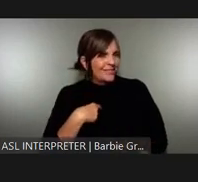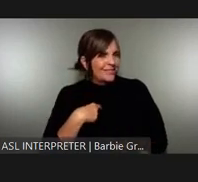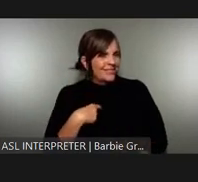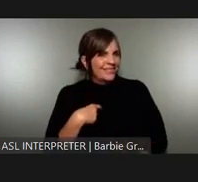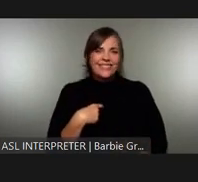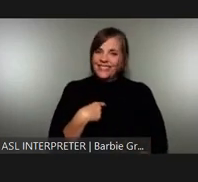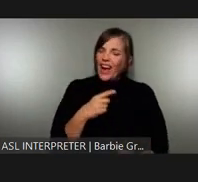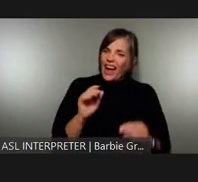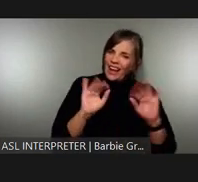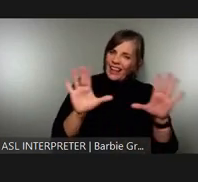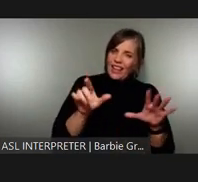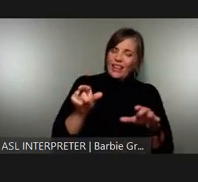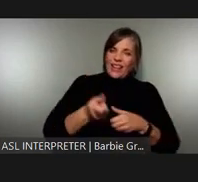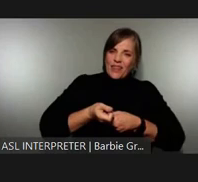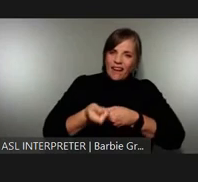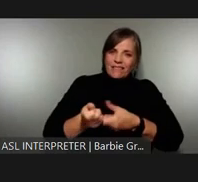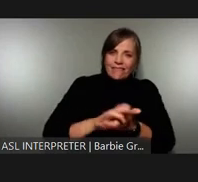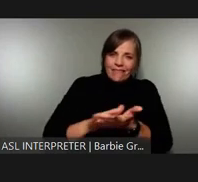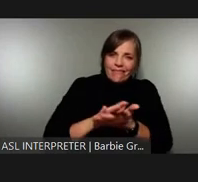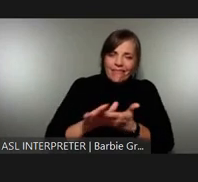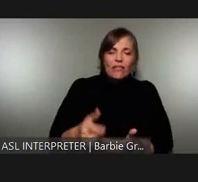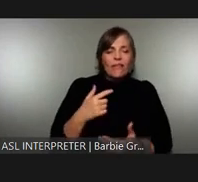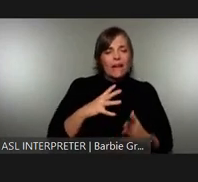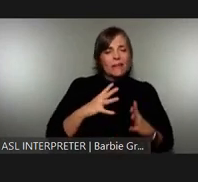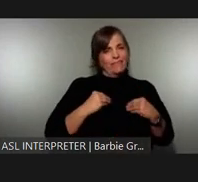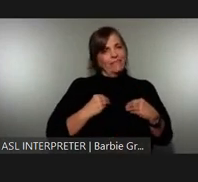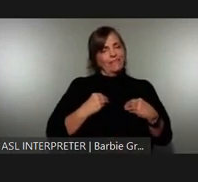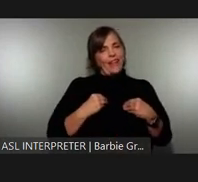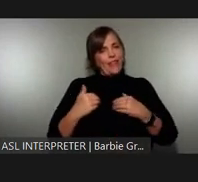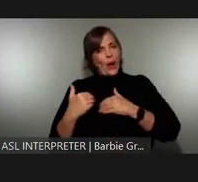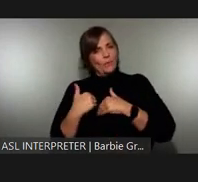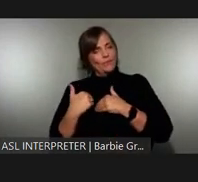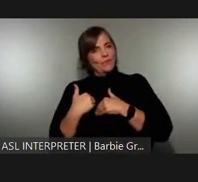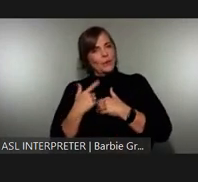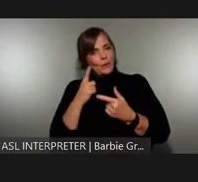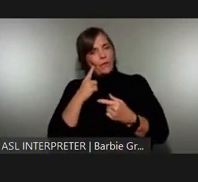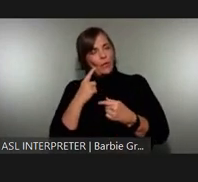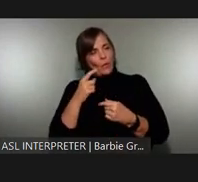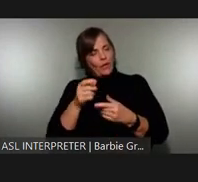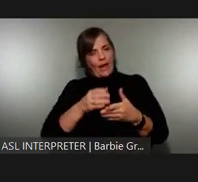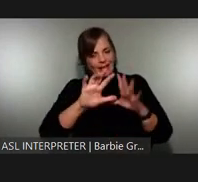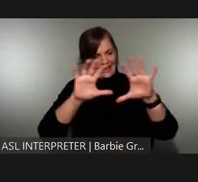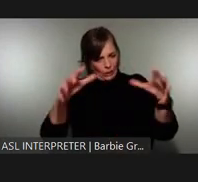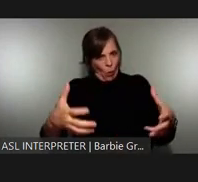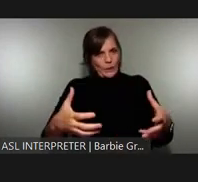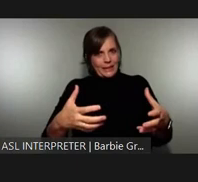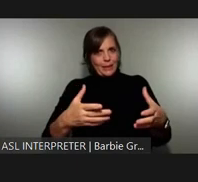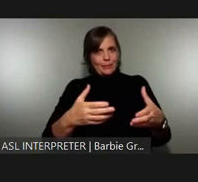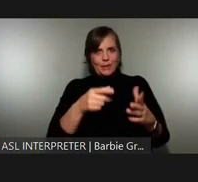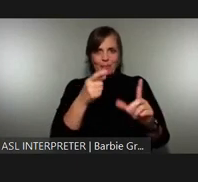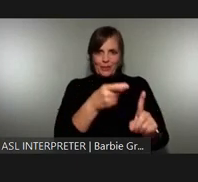is so critical. Leslie, if you can take us back a slide, I want to share with folks how the team at